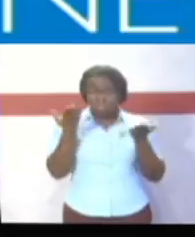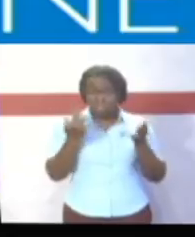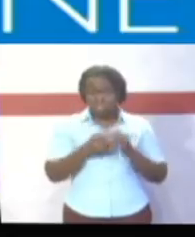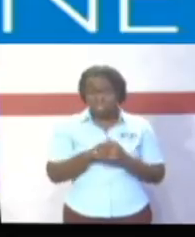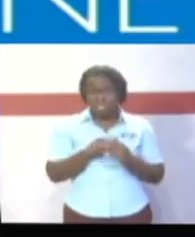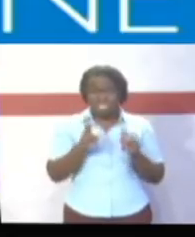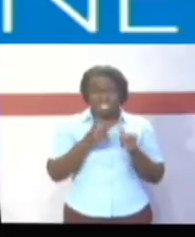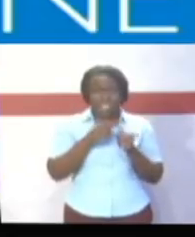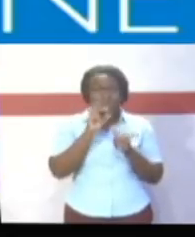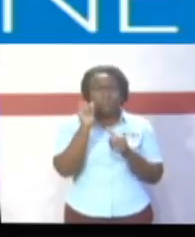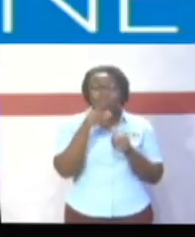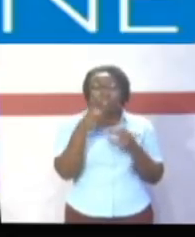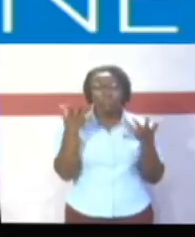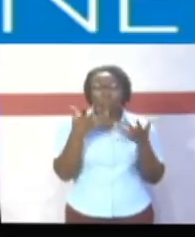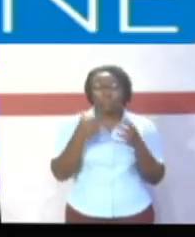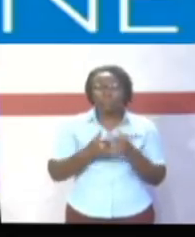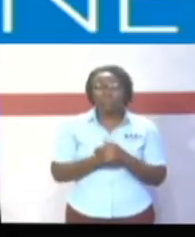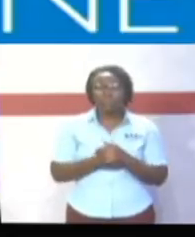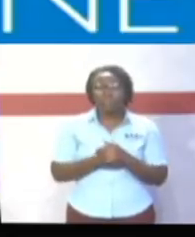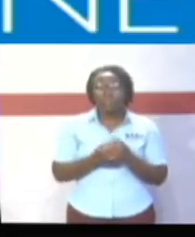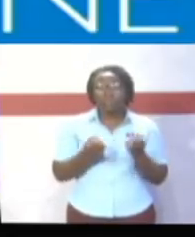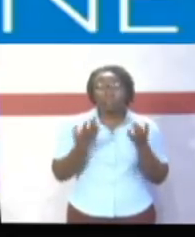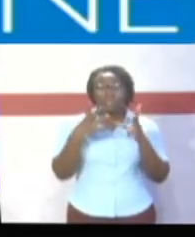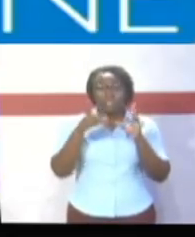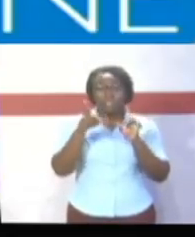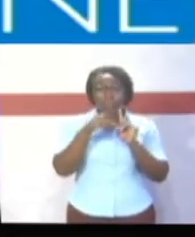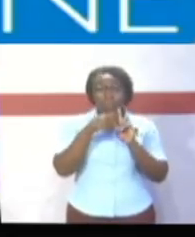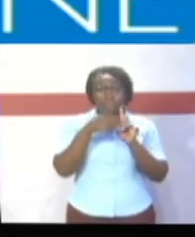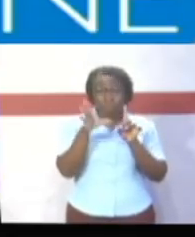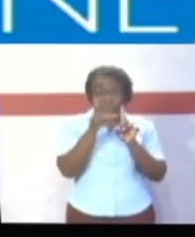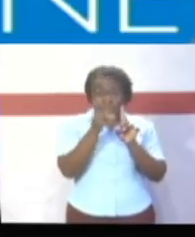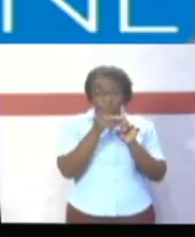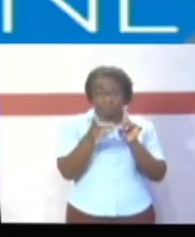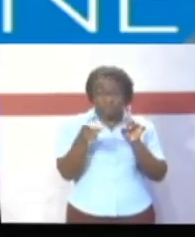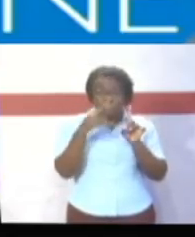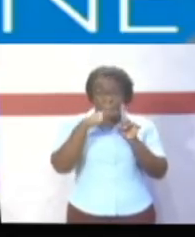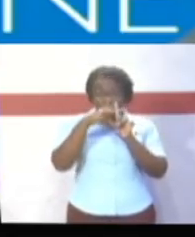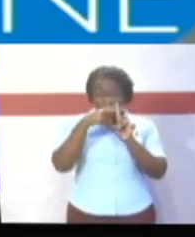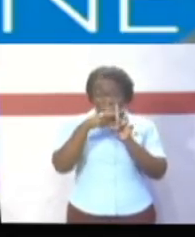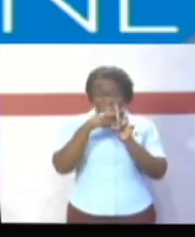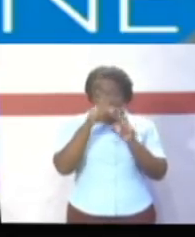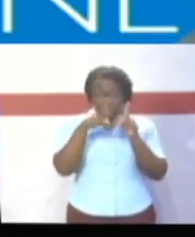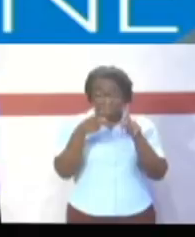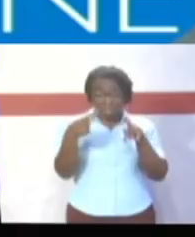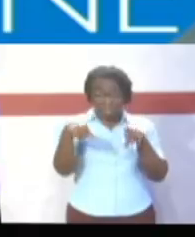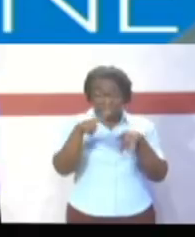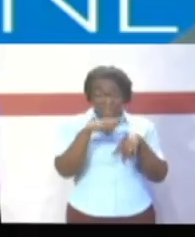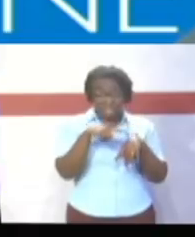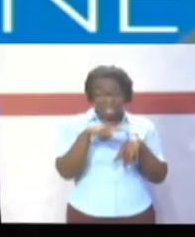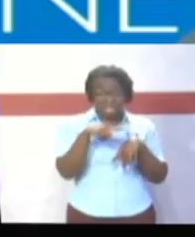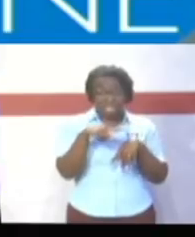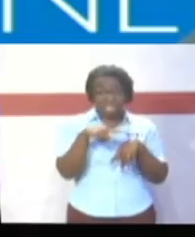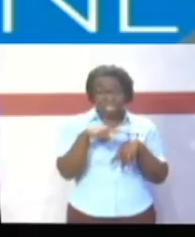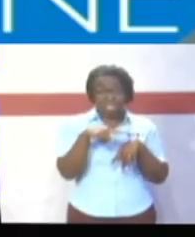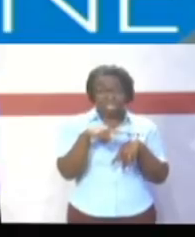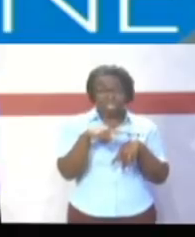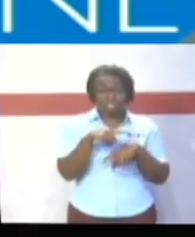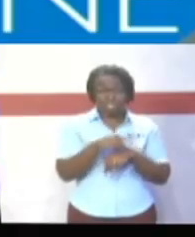a lot of positive COVID-19 patients, they are being treated